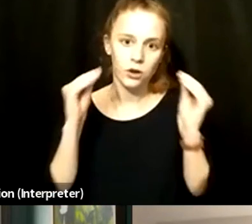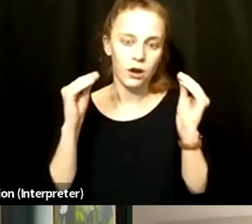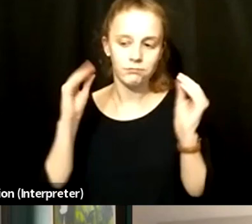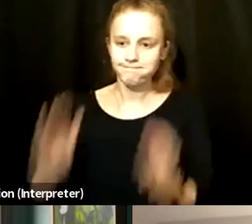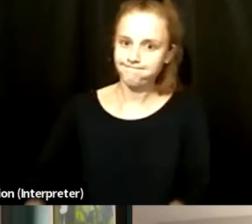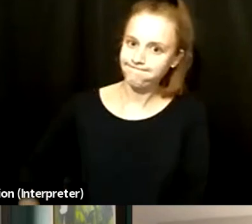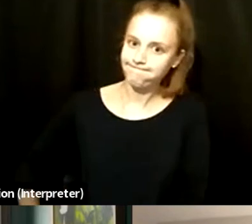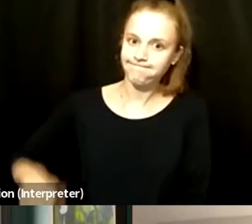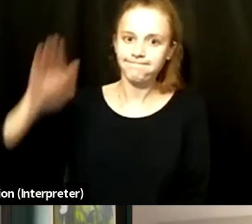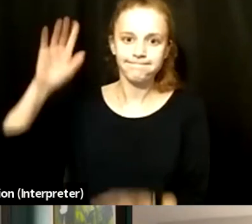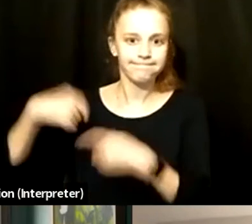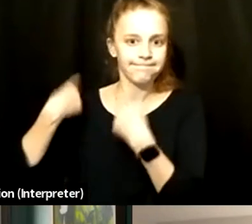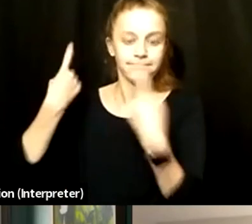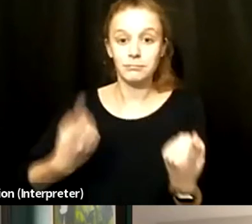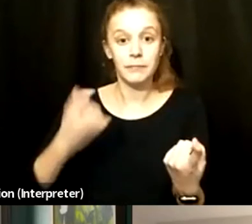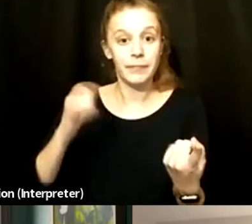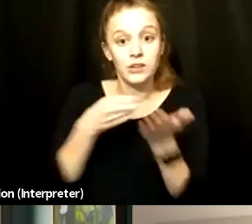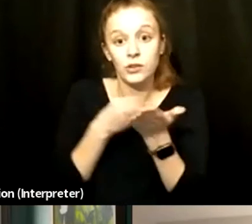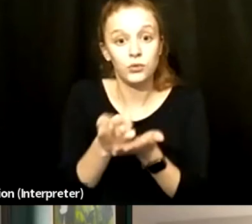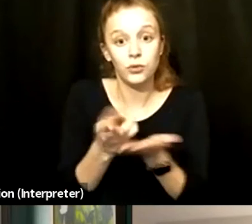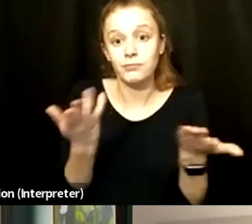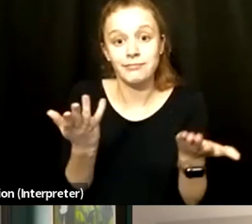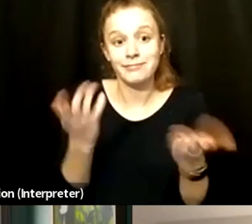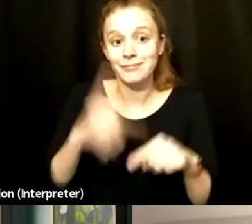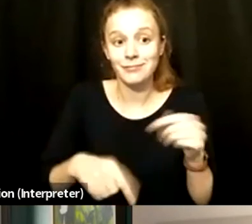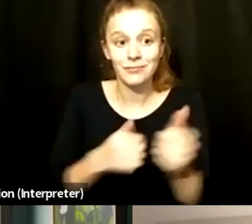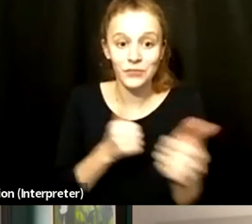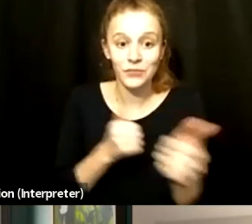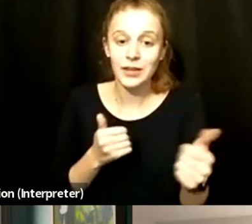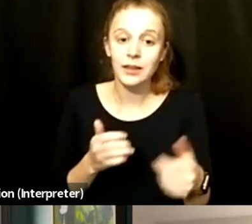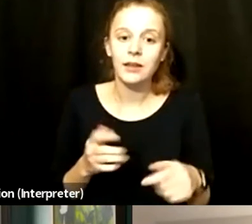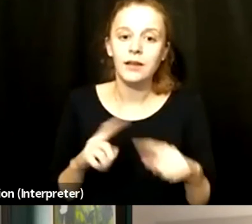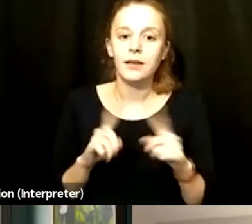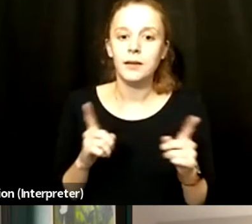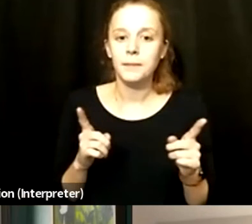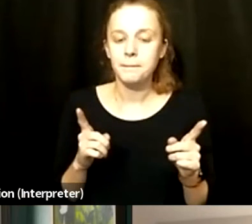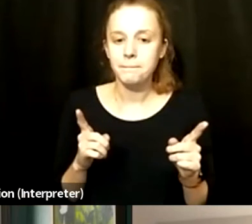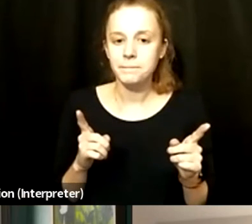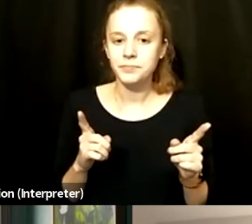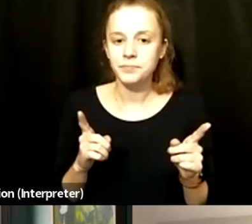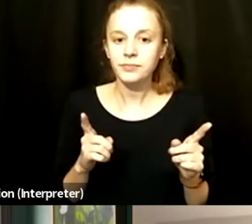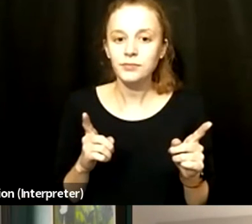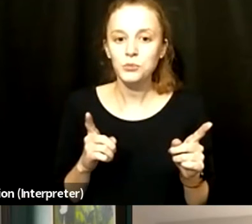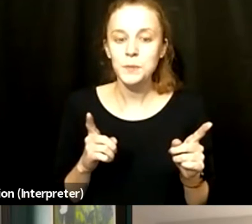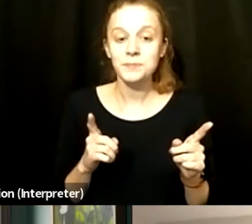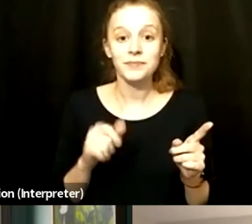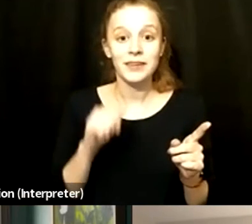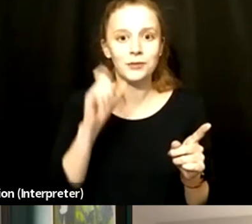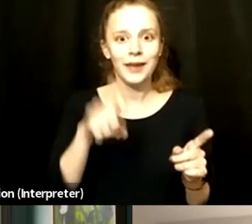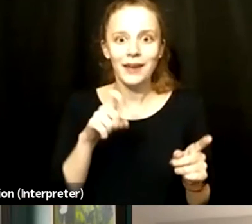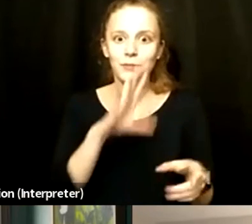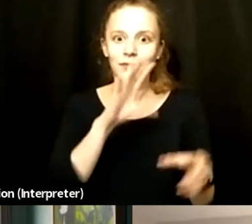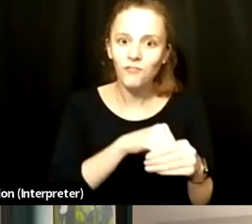truth. That's not something you're going to get away from. But not being in community with disabled people means you're going to skip over those things every single